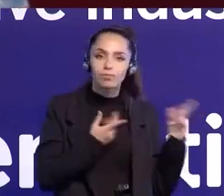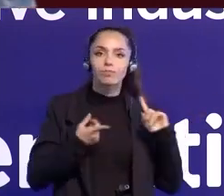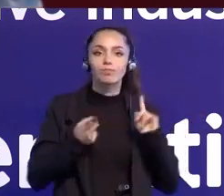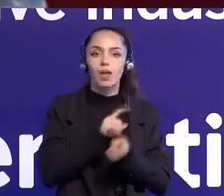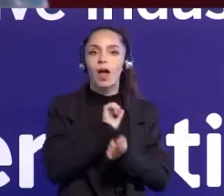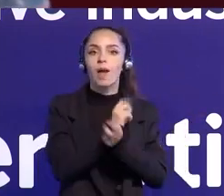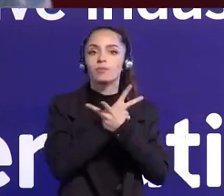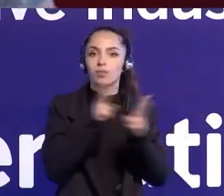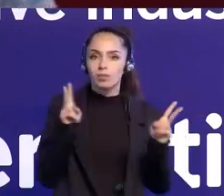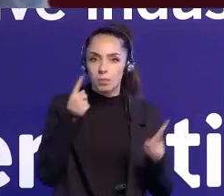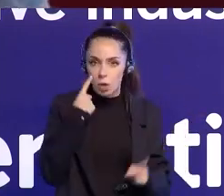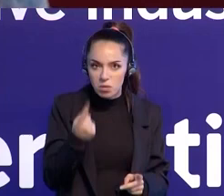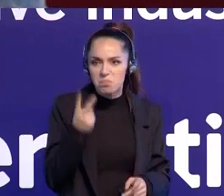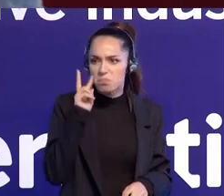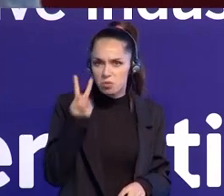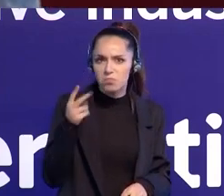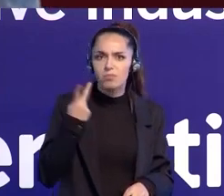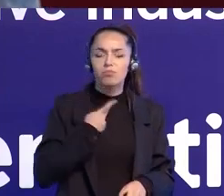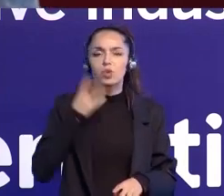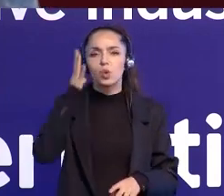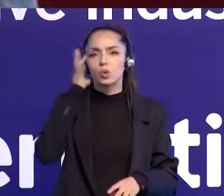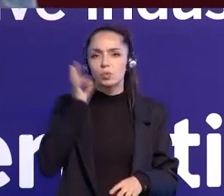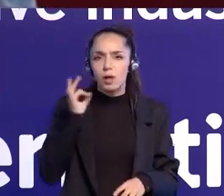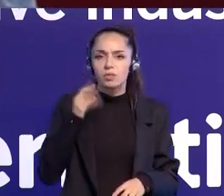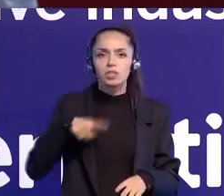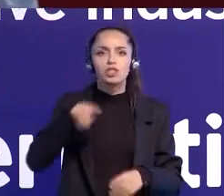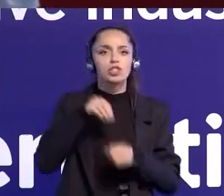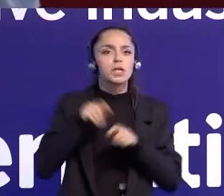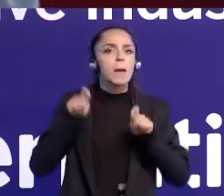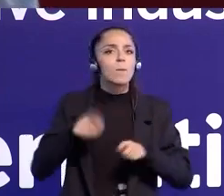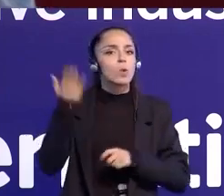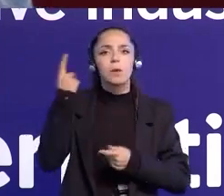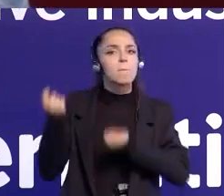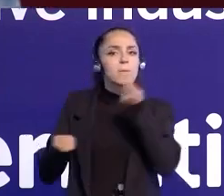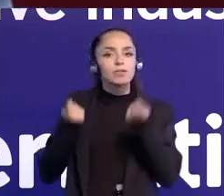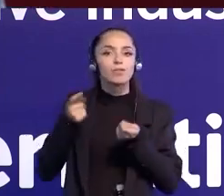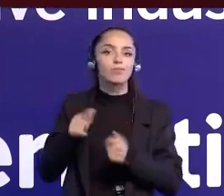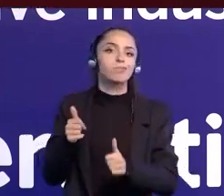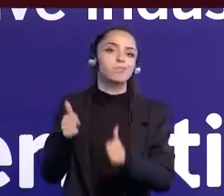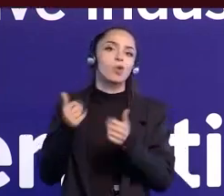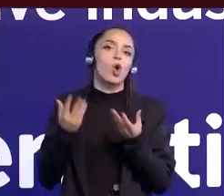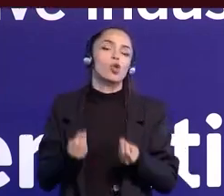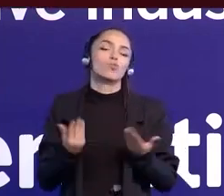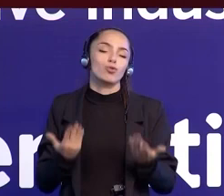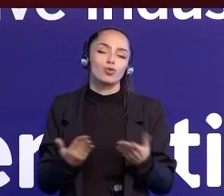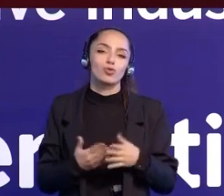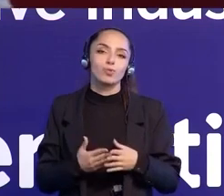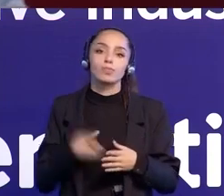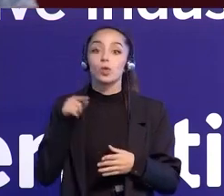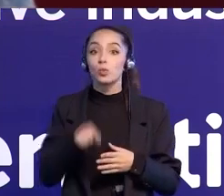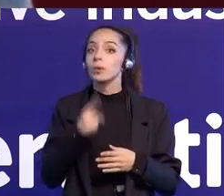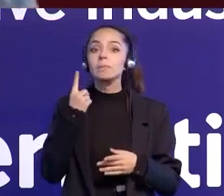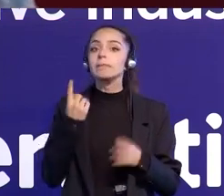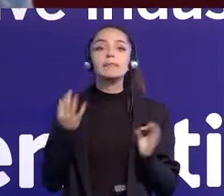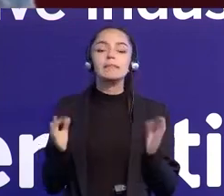creative professionals. So Ukraine is winning this social media war. We also have an IT